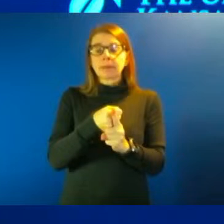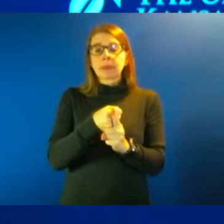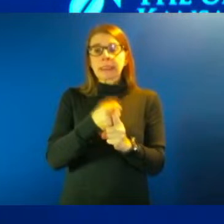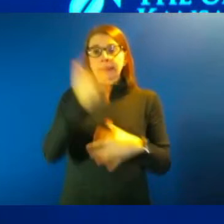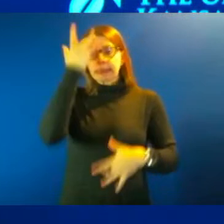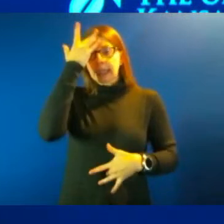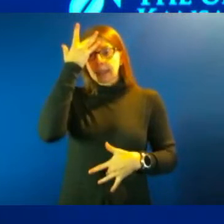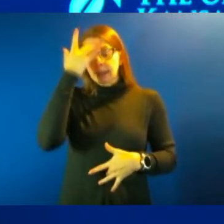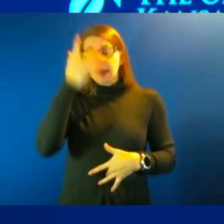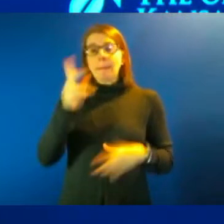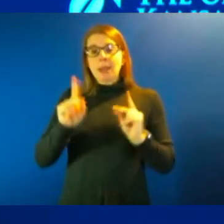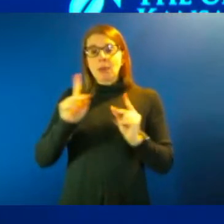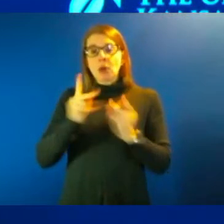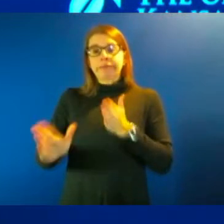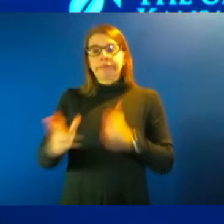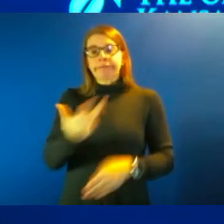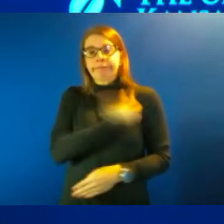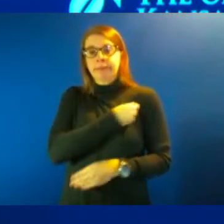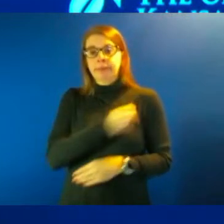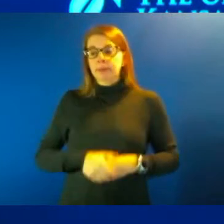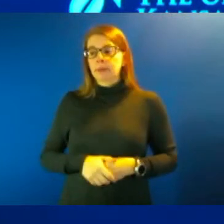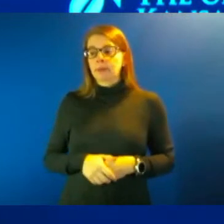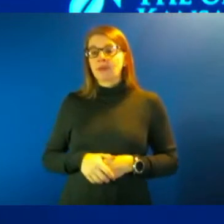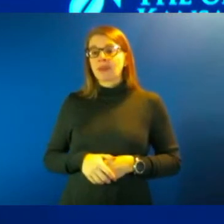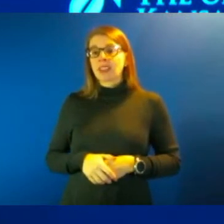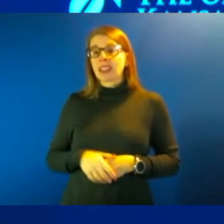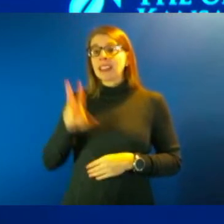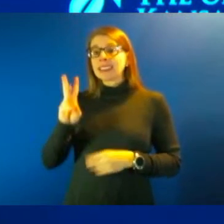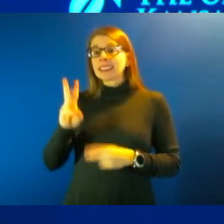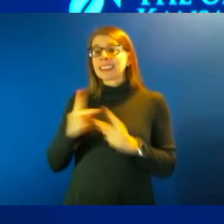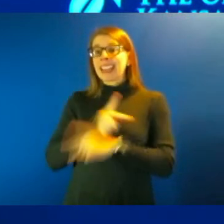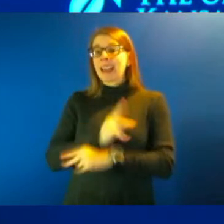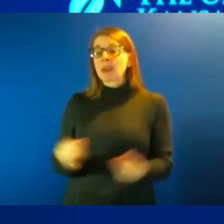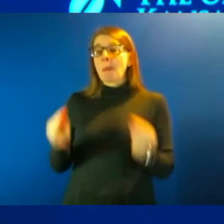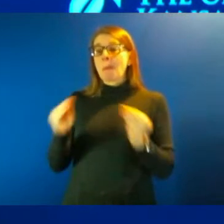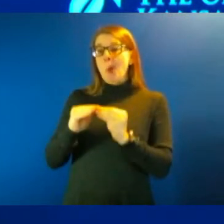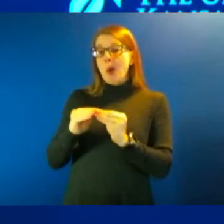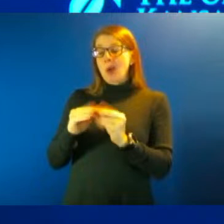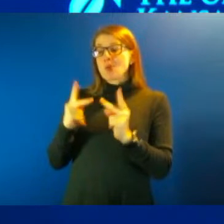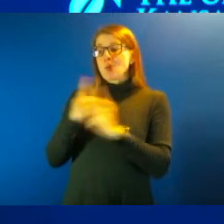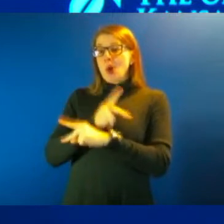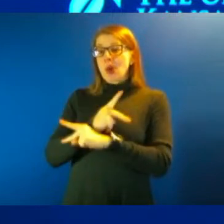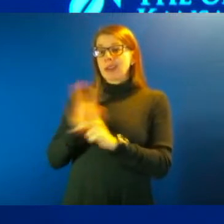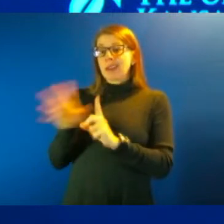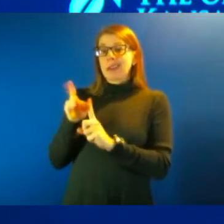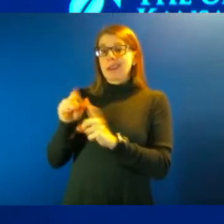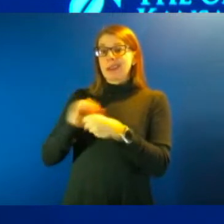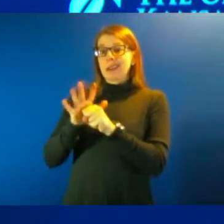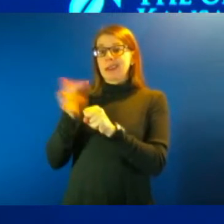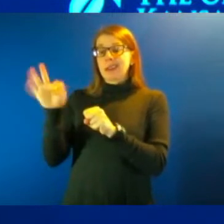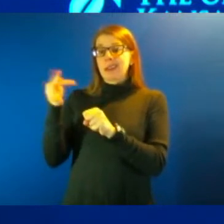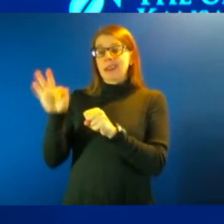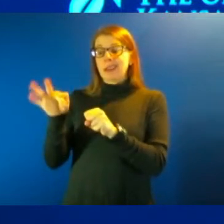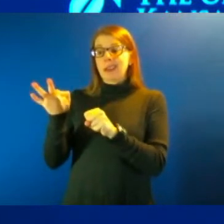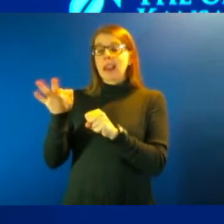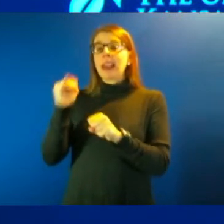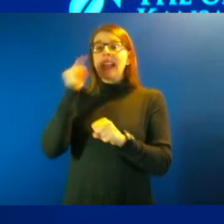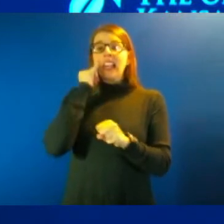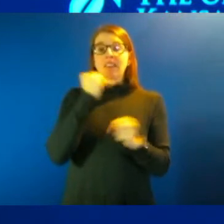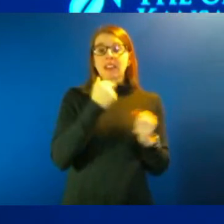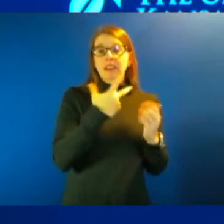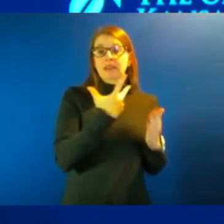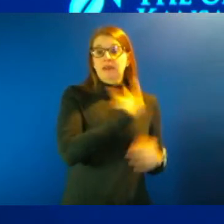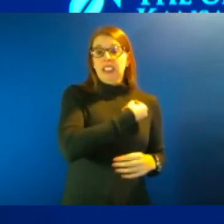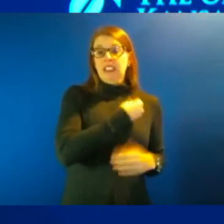the rate of COVID is 6 times higher in those who are unvaccinated, and the rate of hospitalization death is 12 times higher in those who are